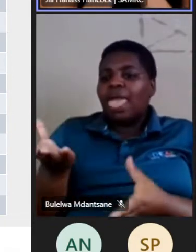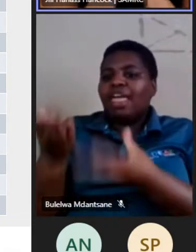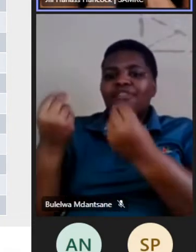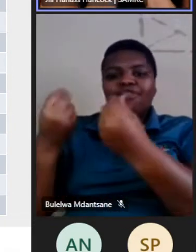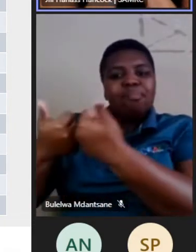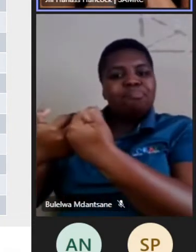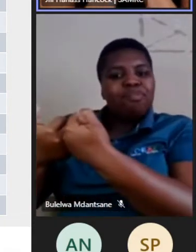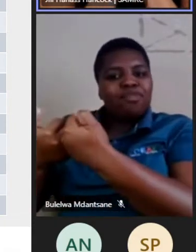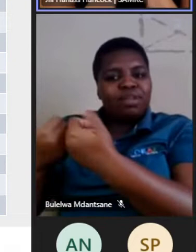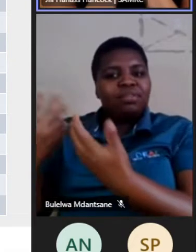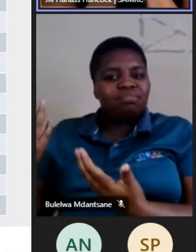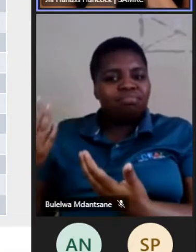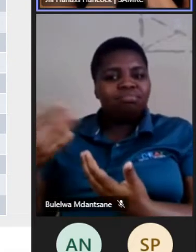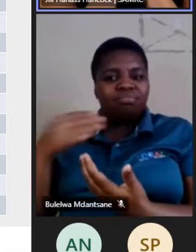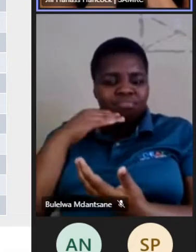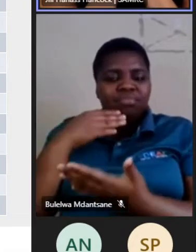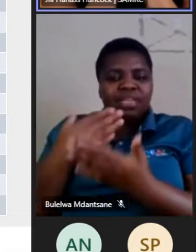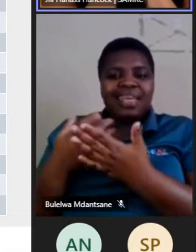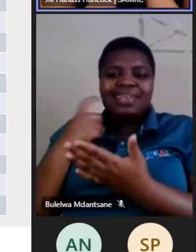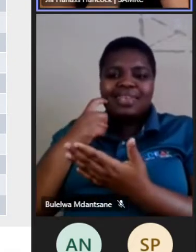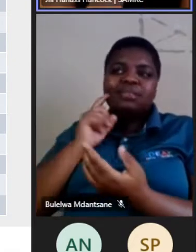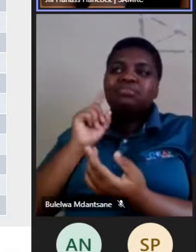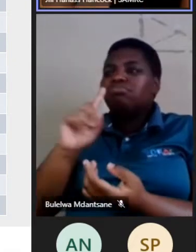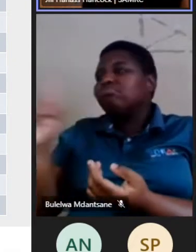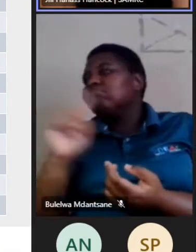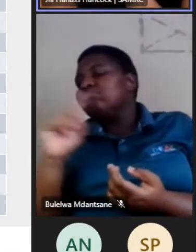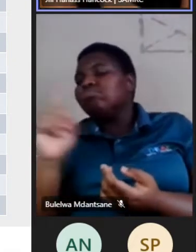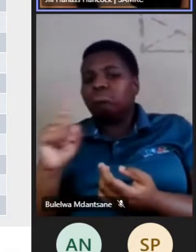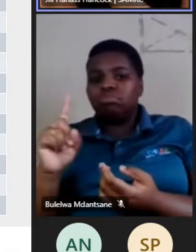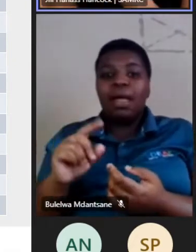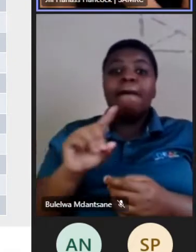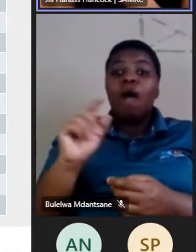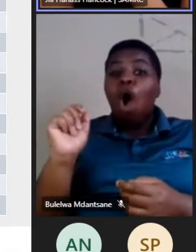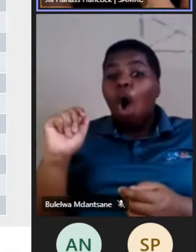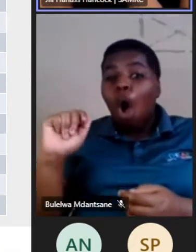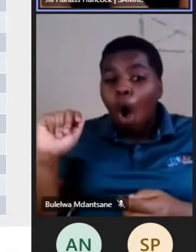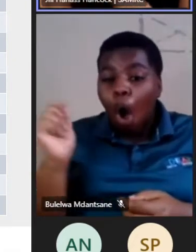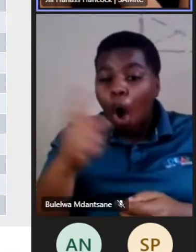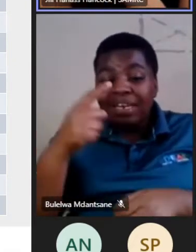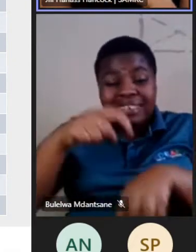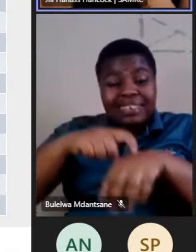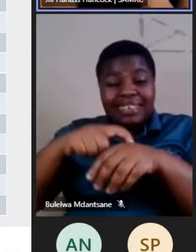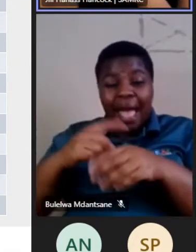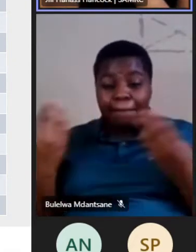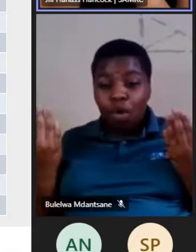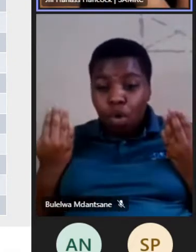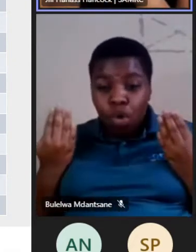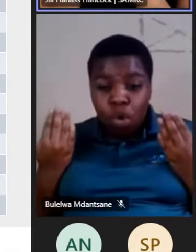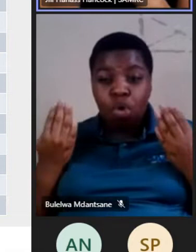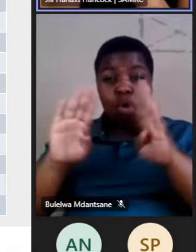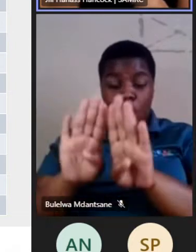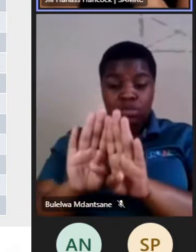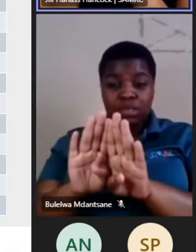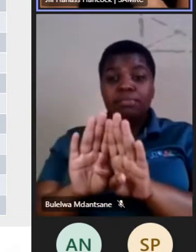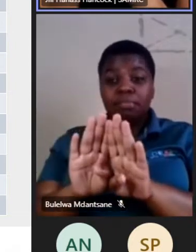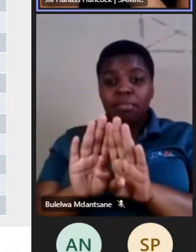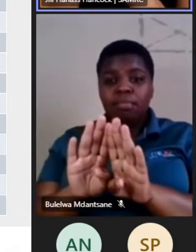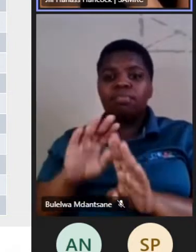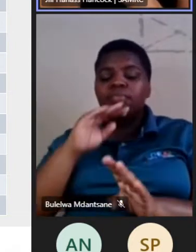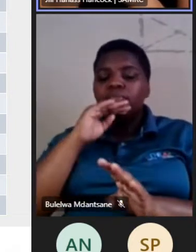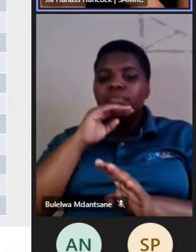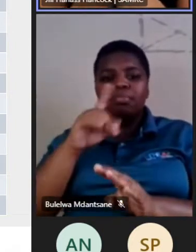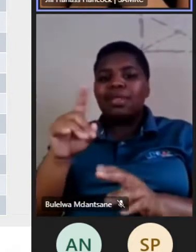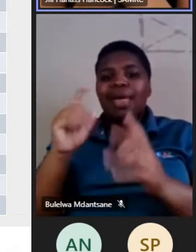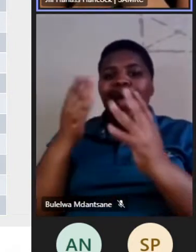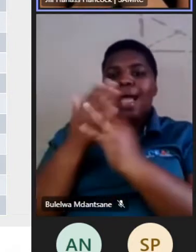it has something to do with that. And then for all of them during that lockdown, for all of the different services that one could access,